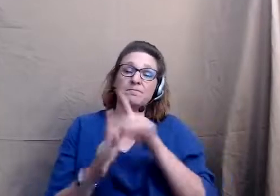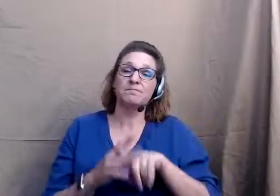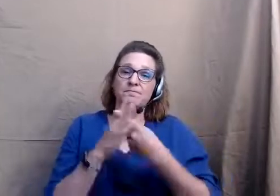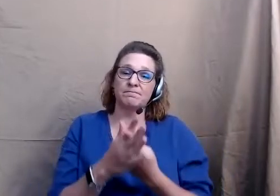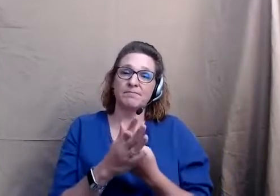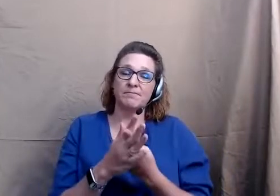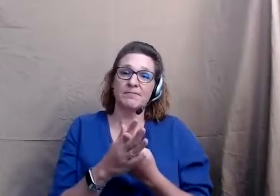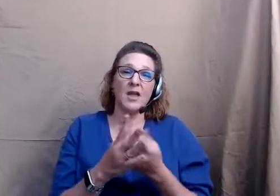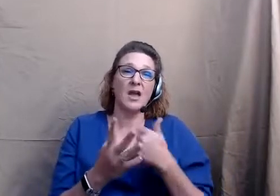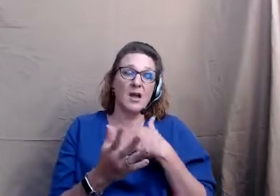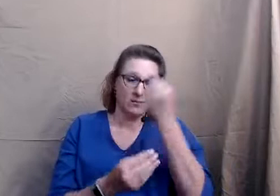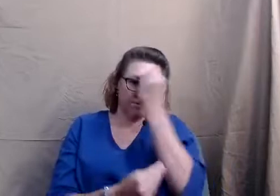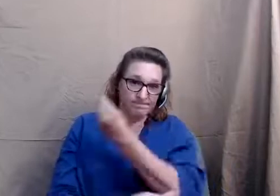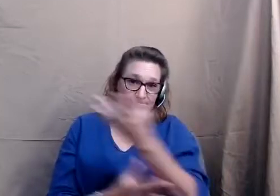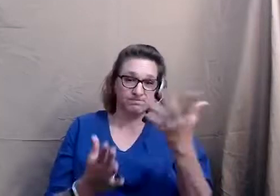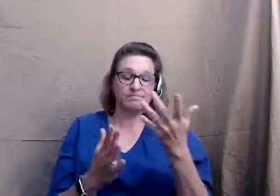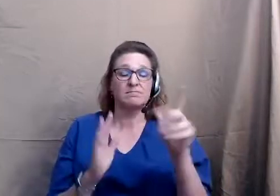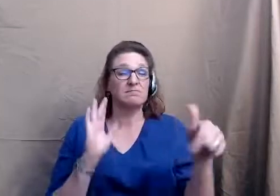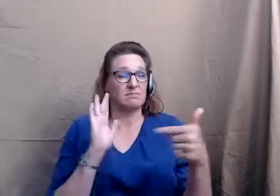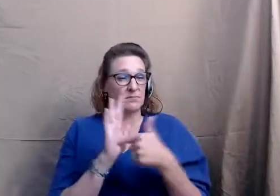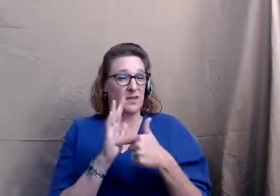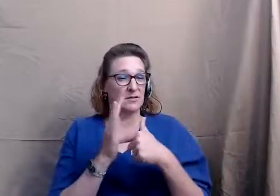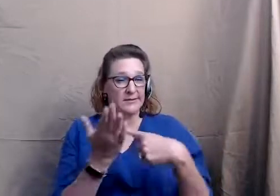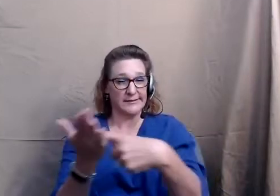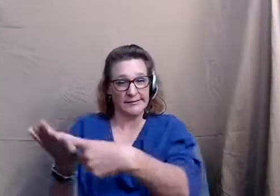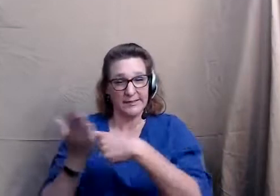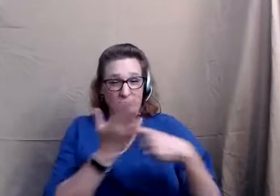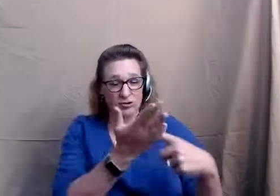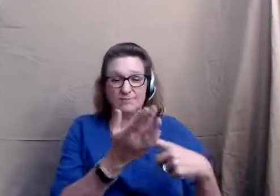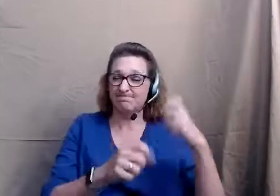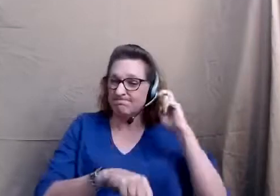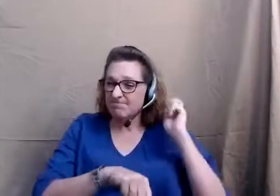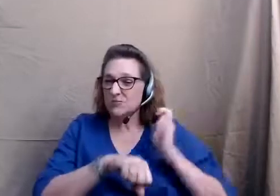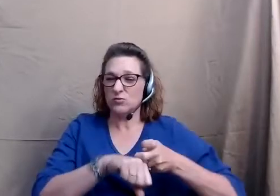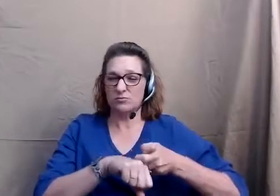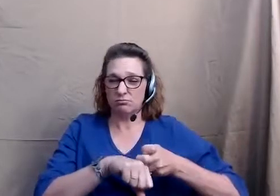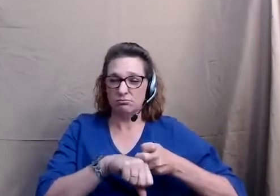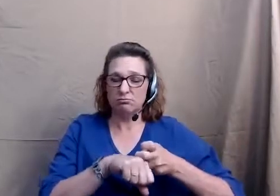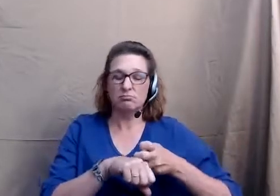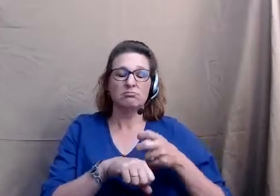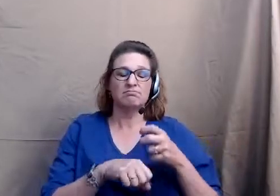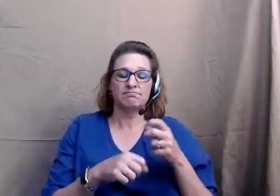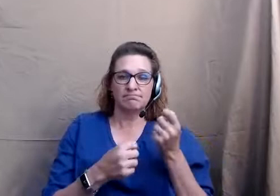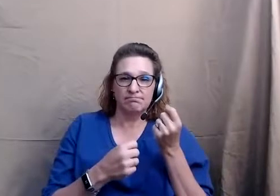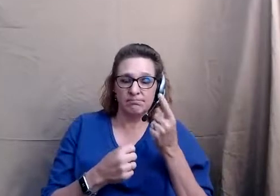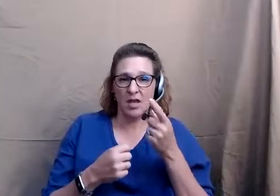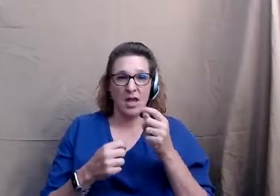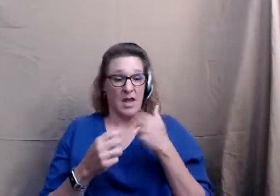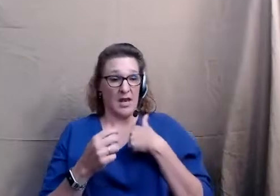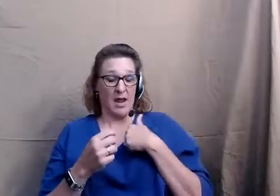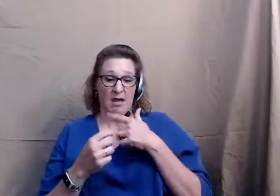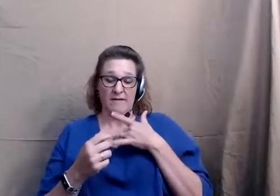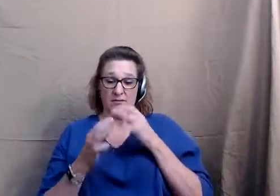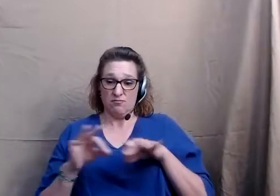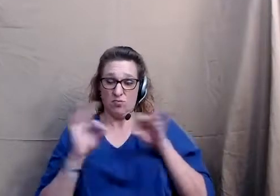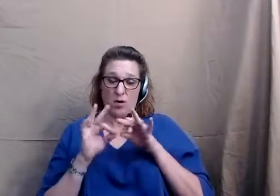that this conversation is very hard for people to hear often. And it's important to me that the position that